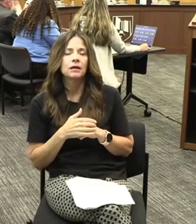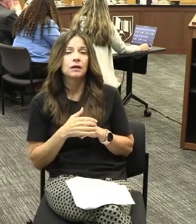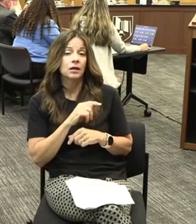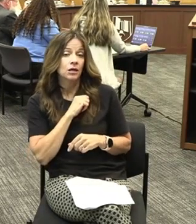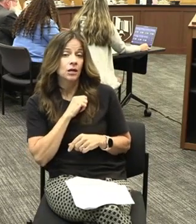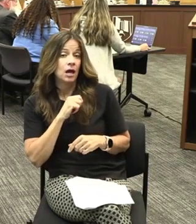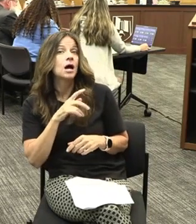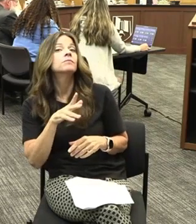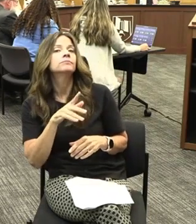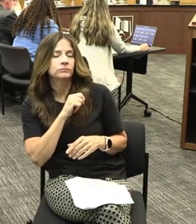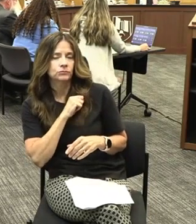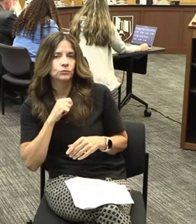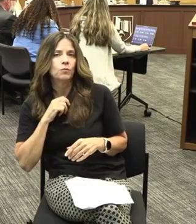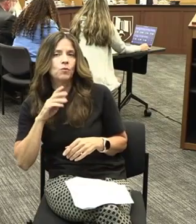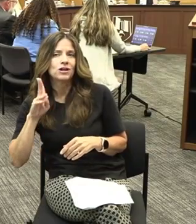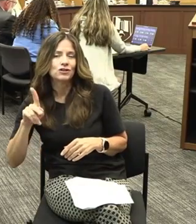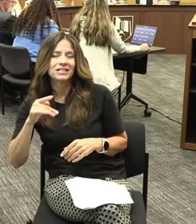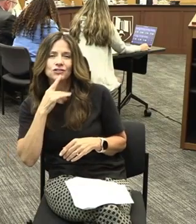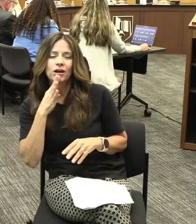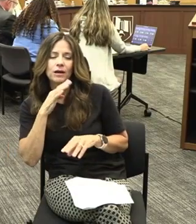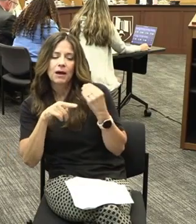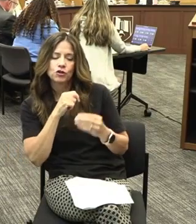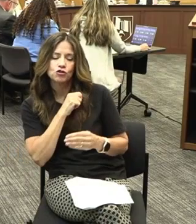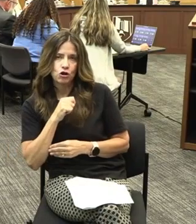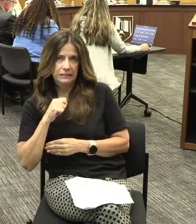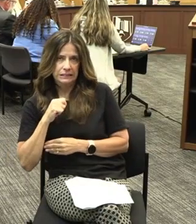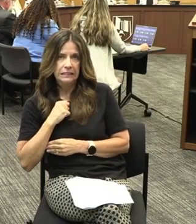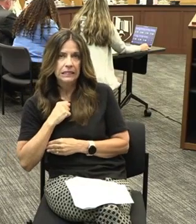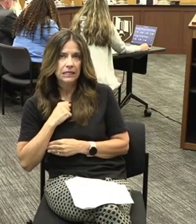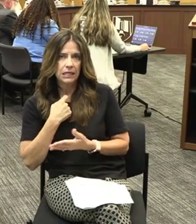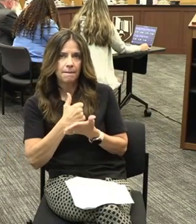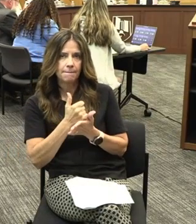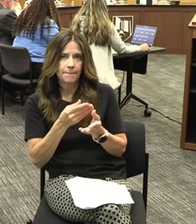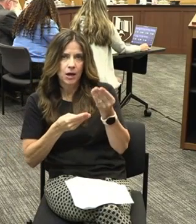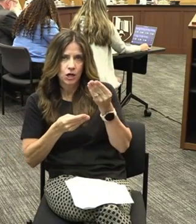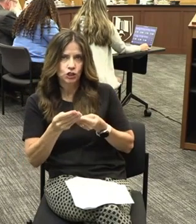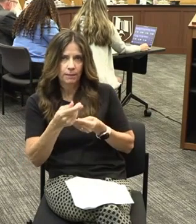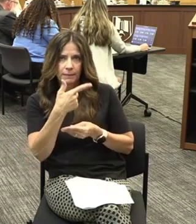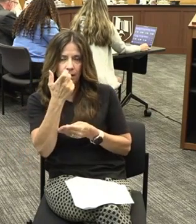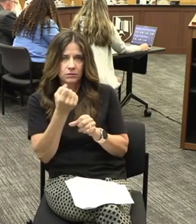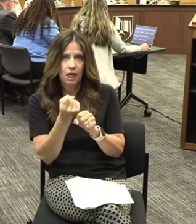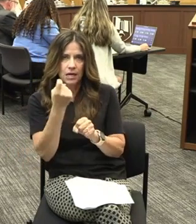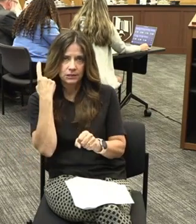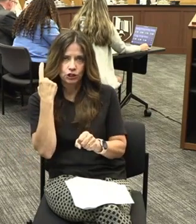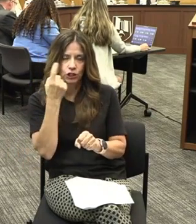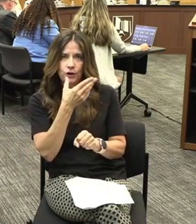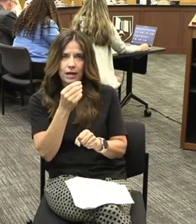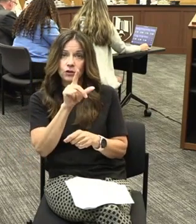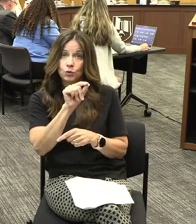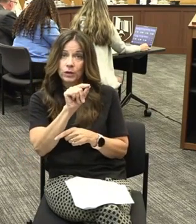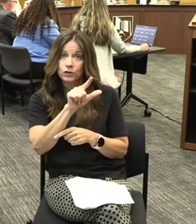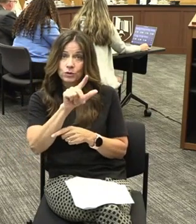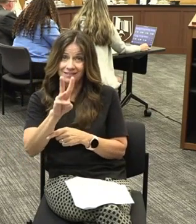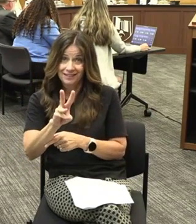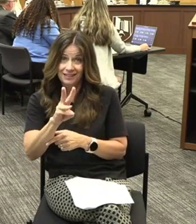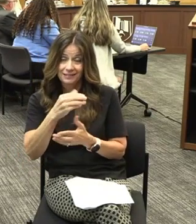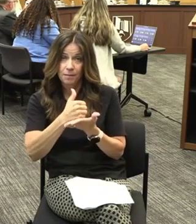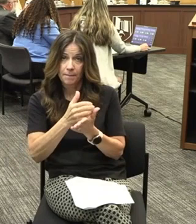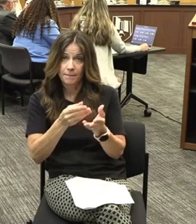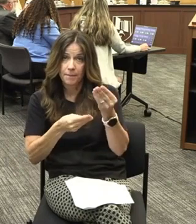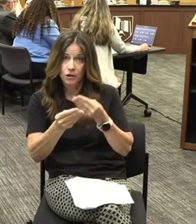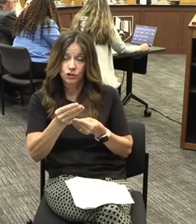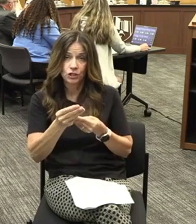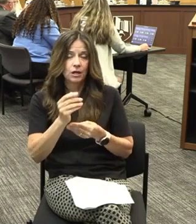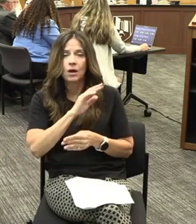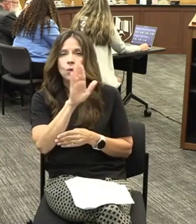trustee budget that follows in the book on 177. Because last year and the 2026 budget, we